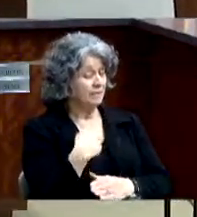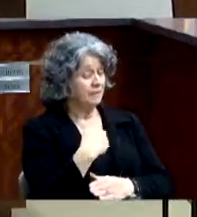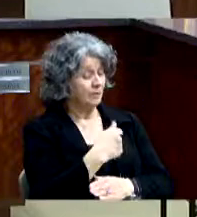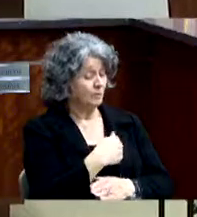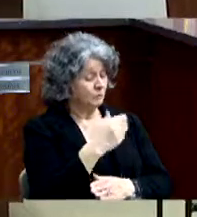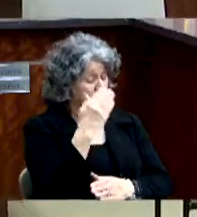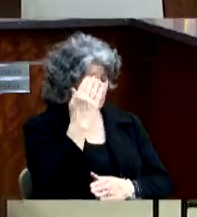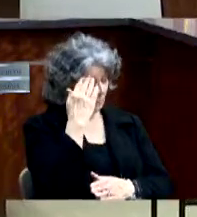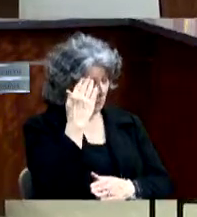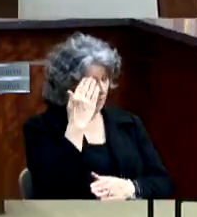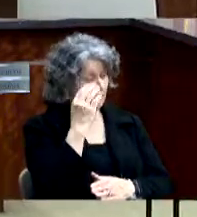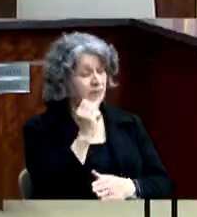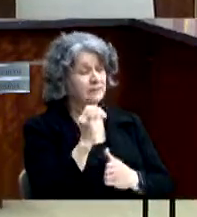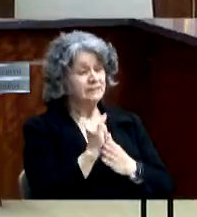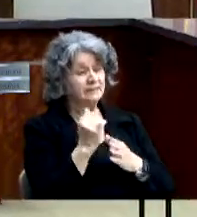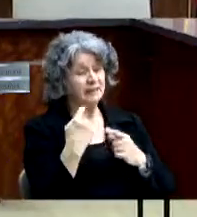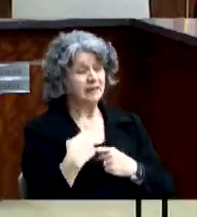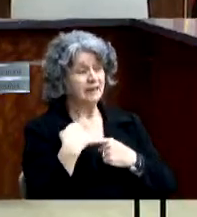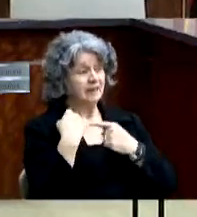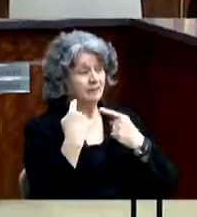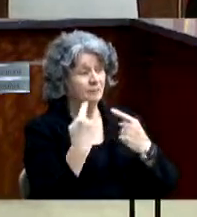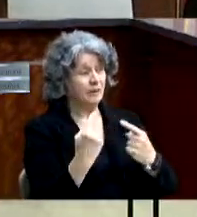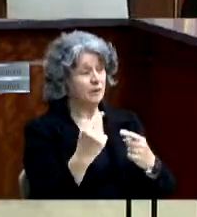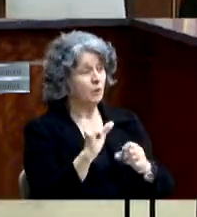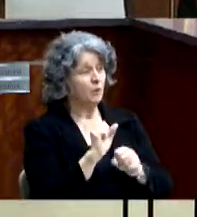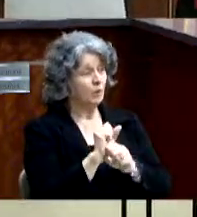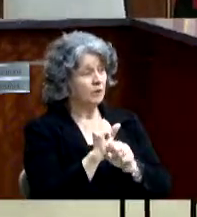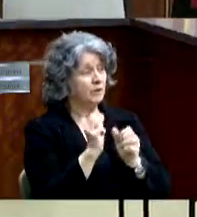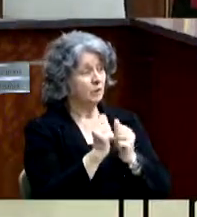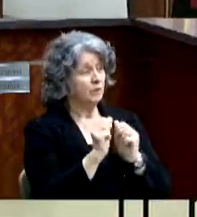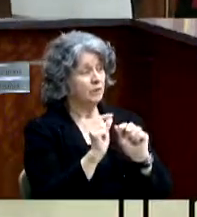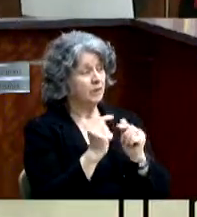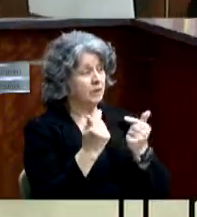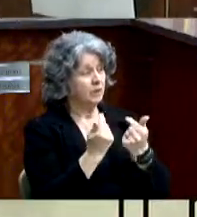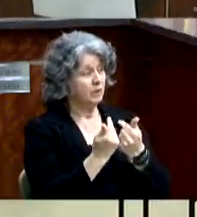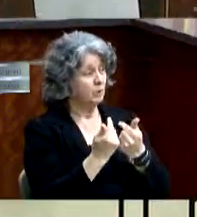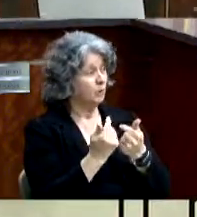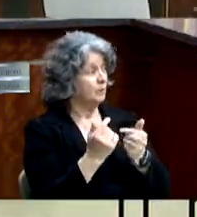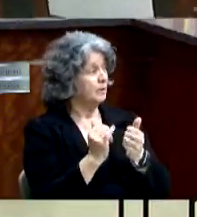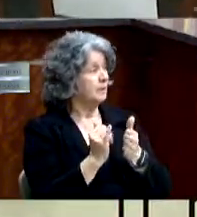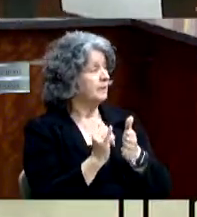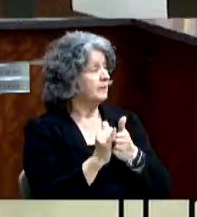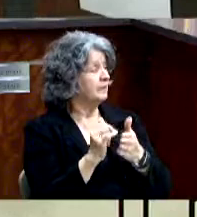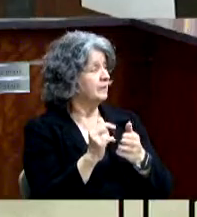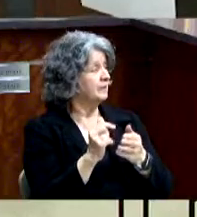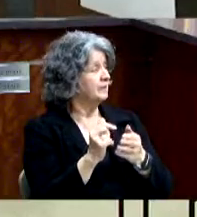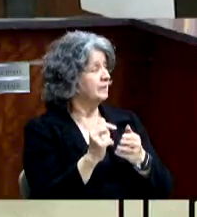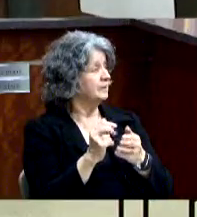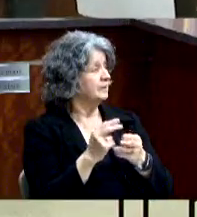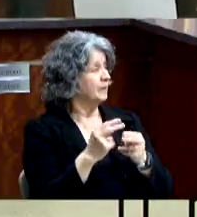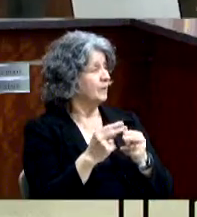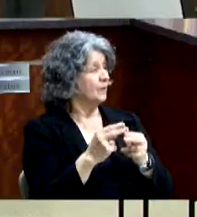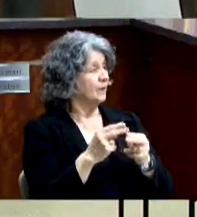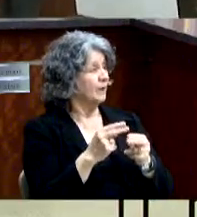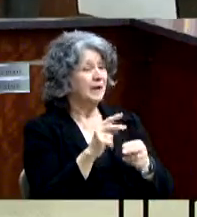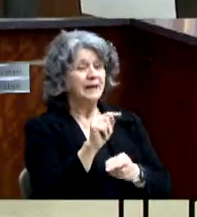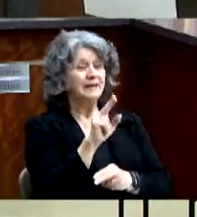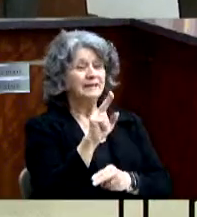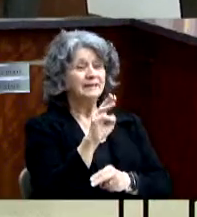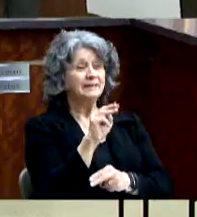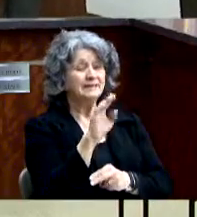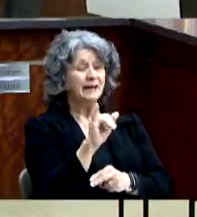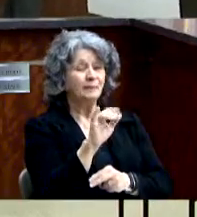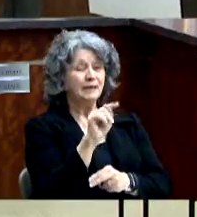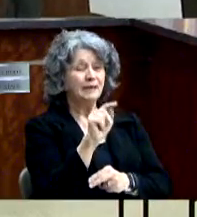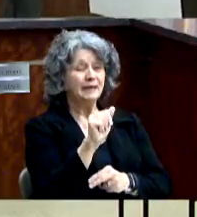is they've been working with a group that they call Tummy Tamers, or they are the Tummy Tamers.